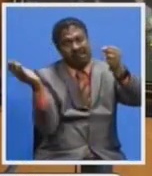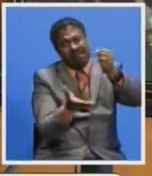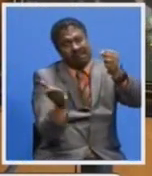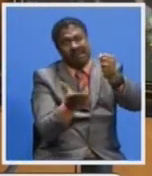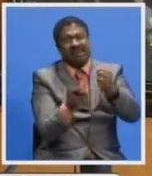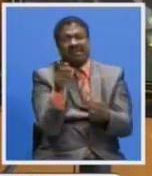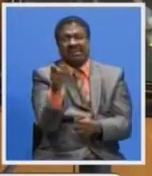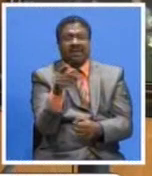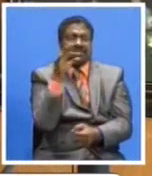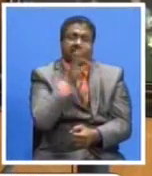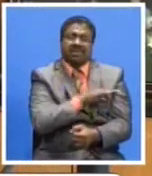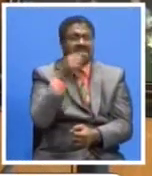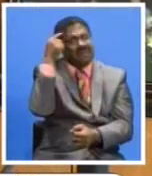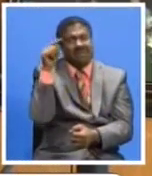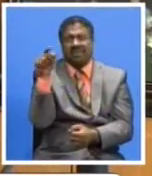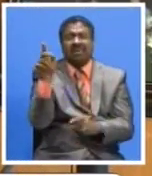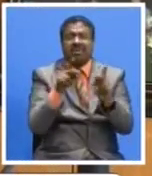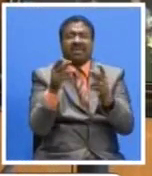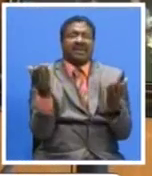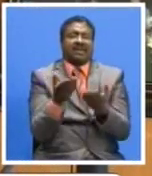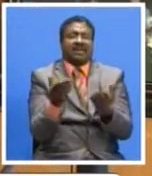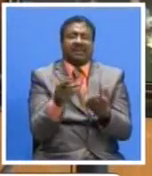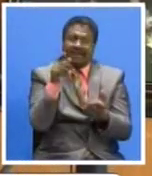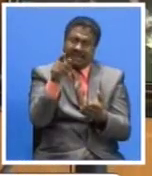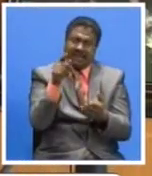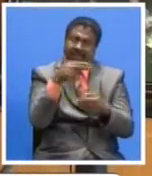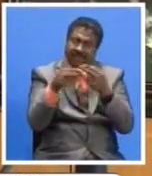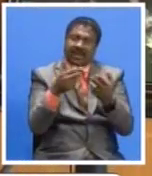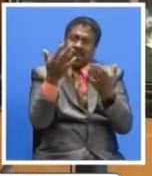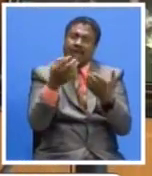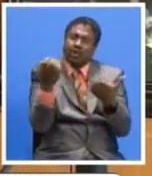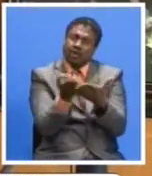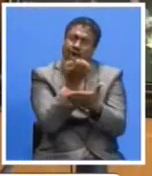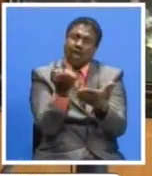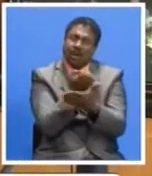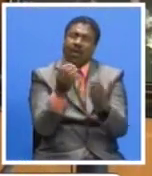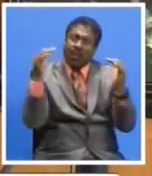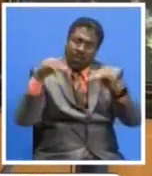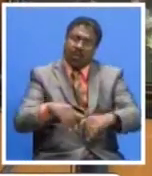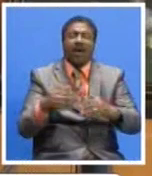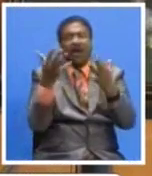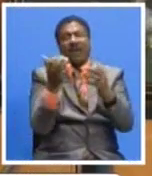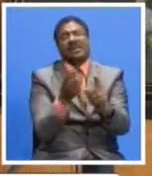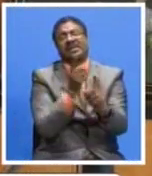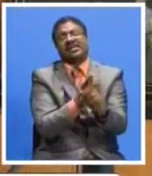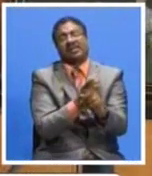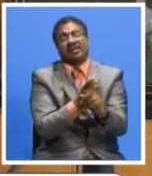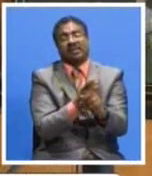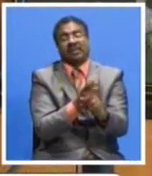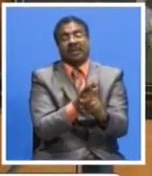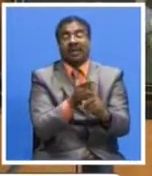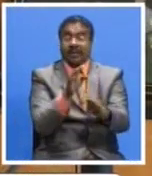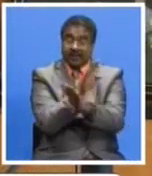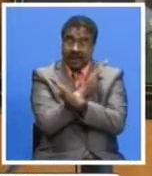of vandalism, there is a clear motive of deriving economic gain from the action. The government of the Republic